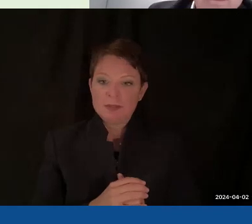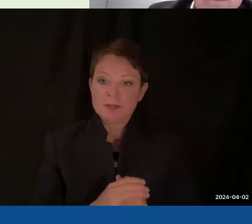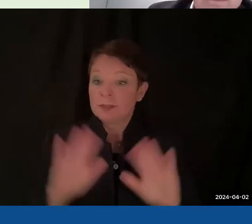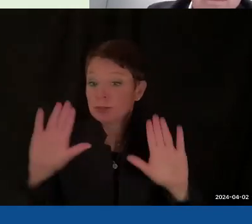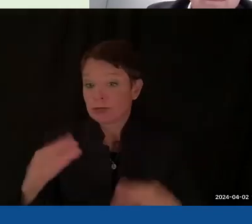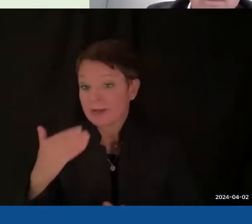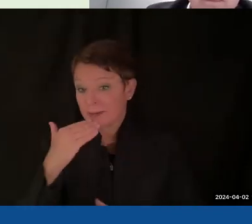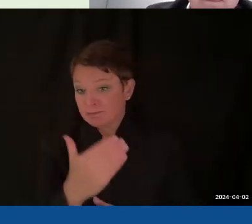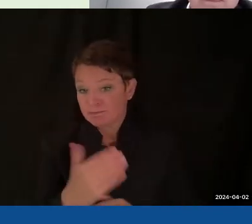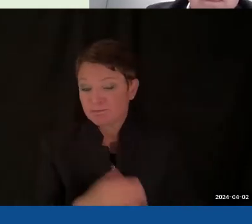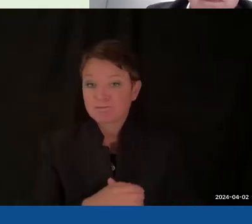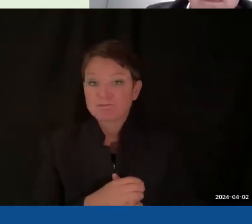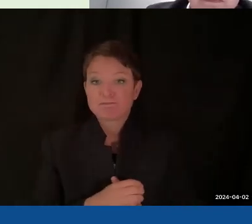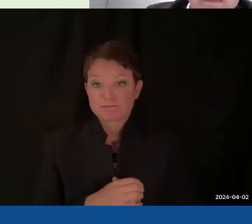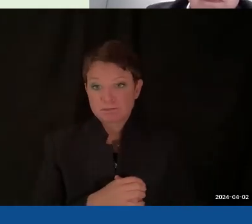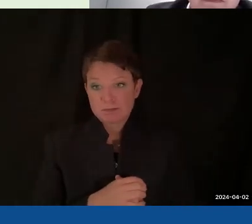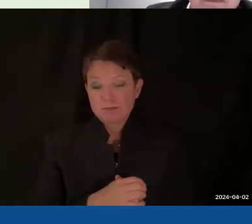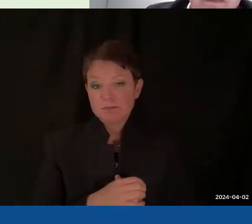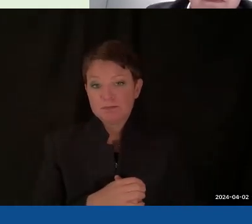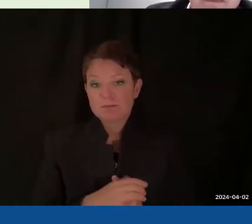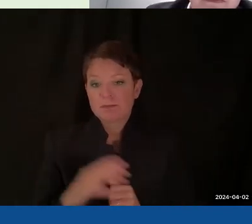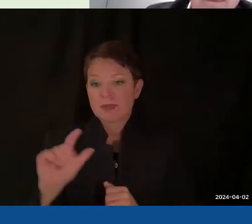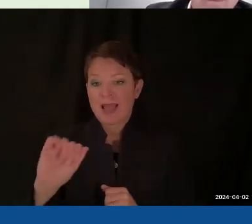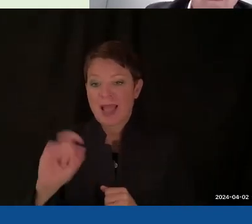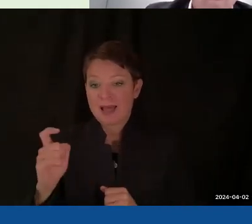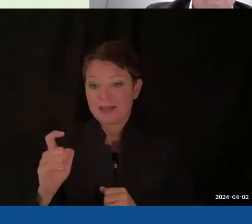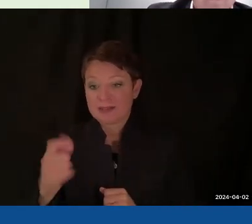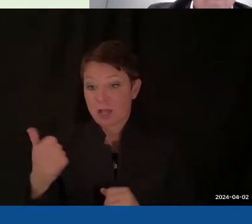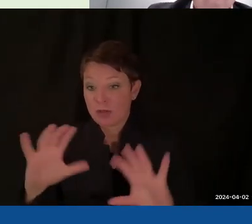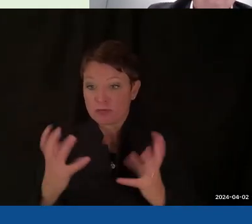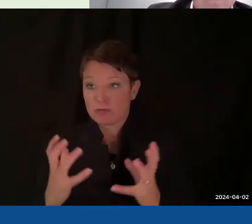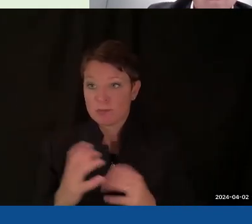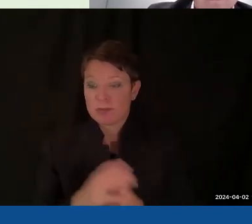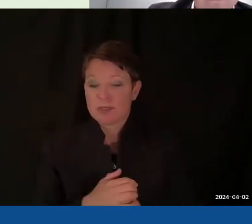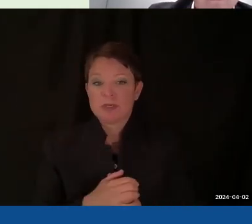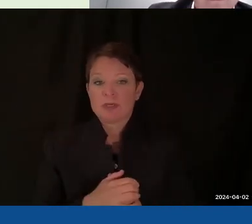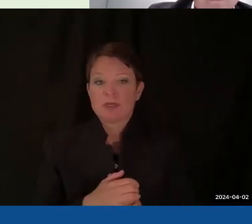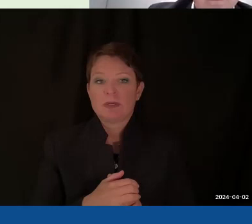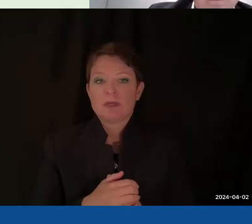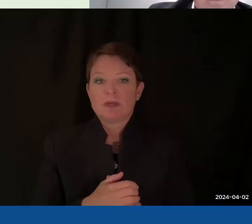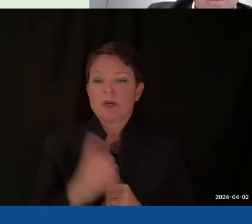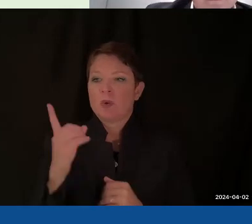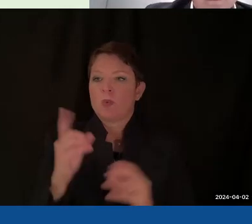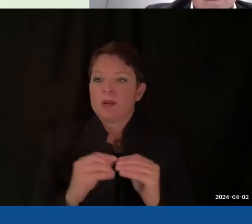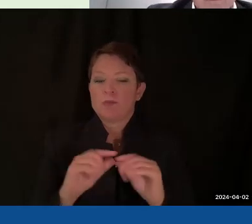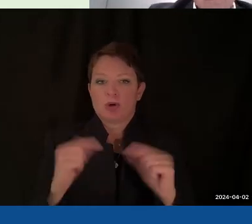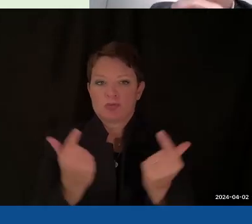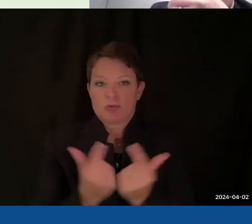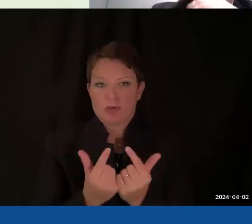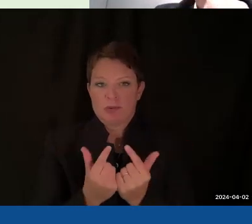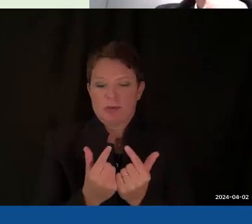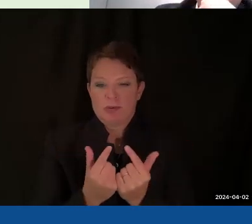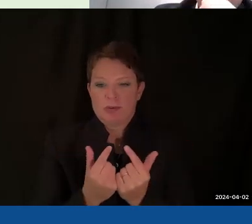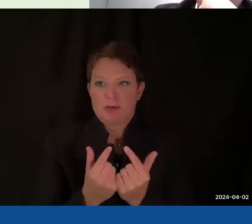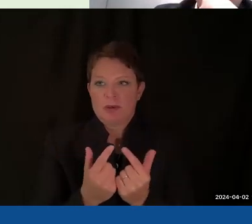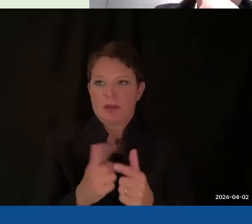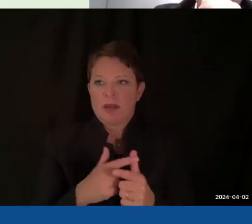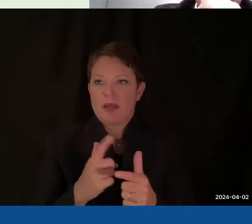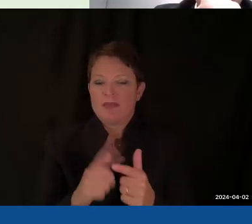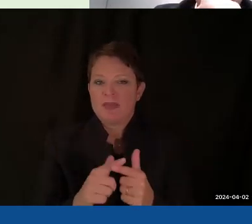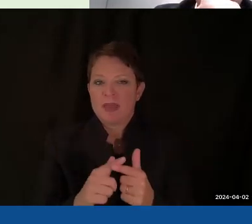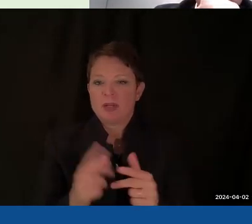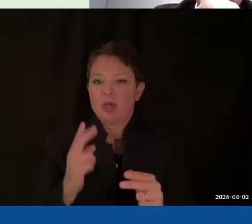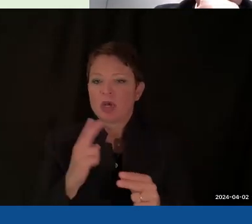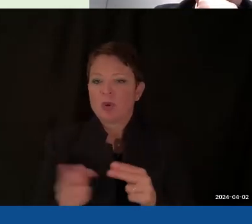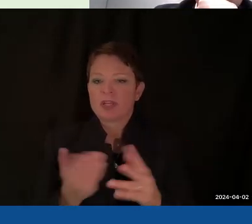Right, thank you. Alex, is there another group? There is one more group, and then we are going to just go